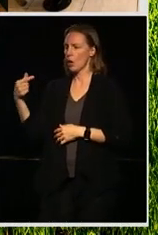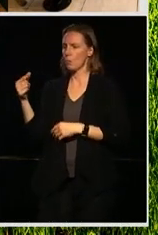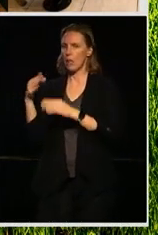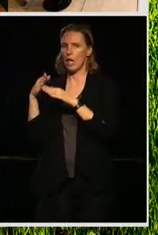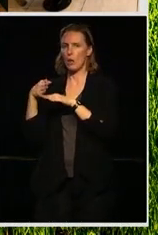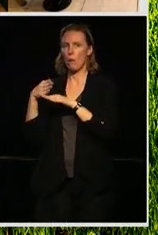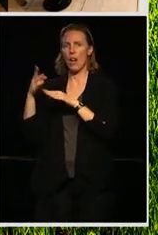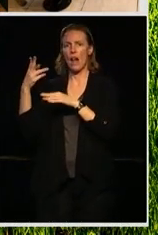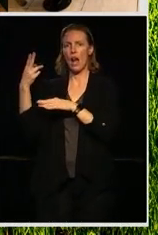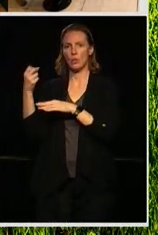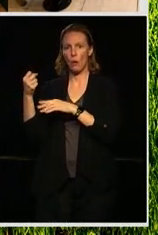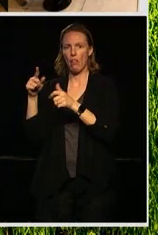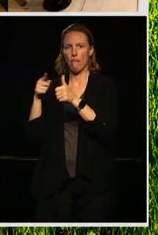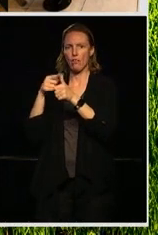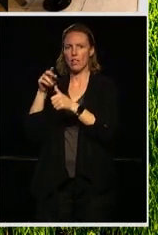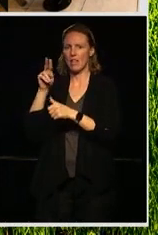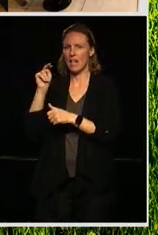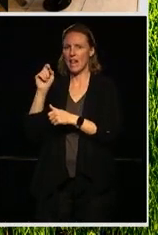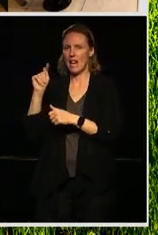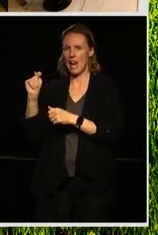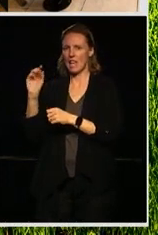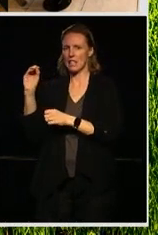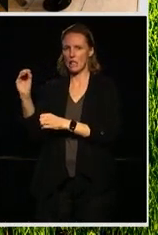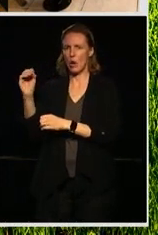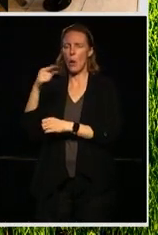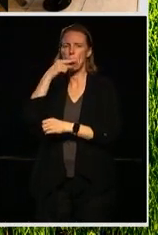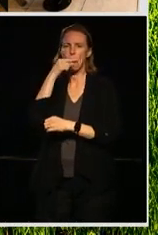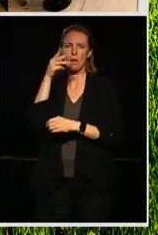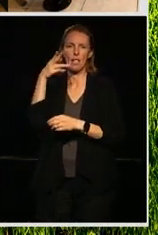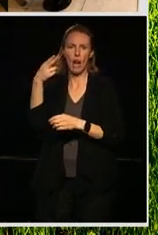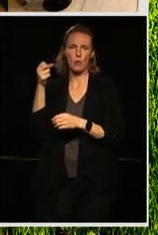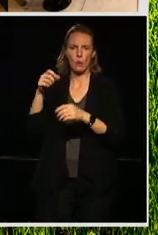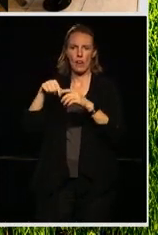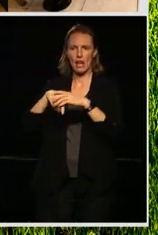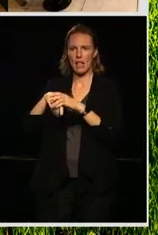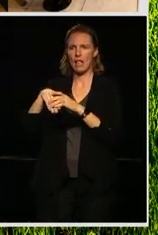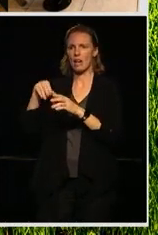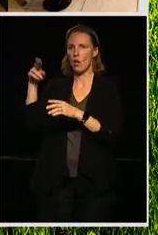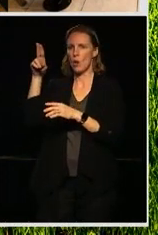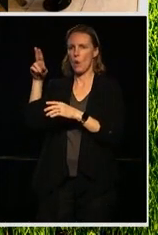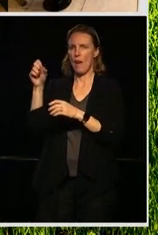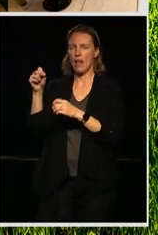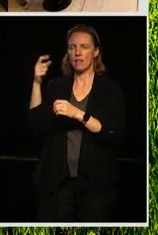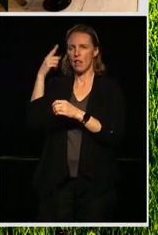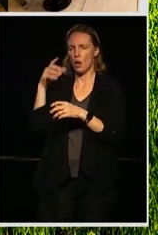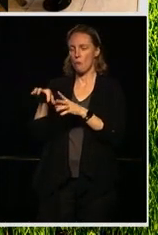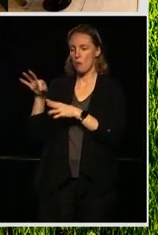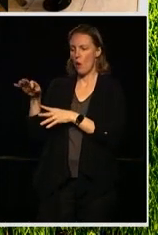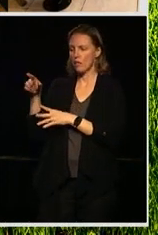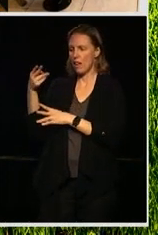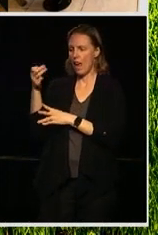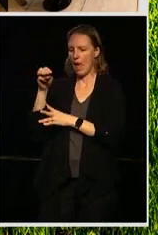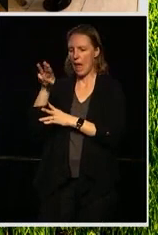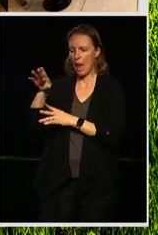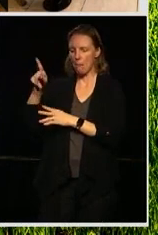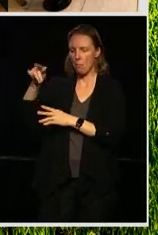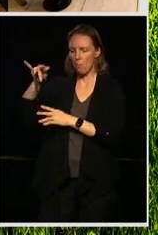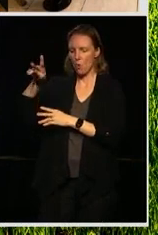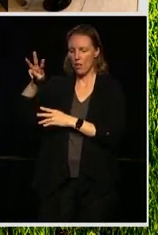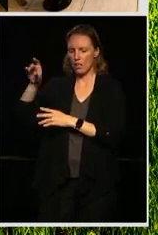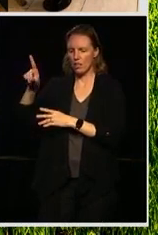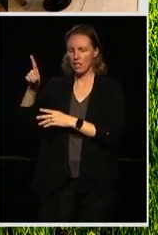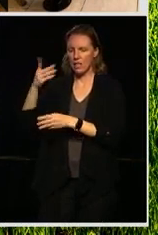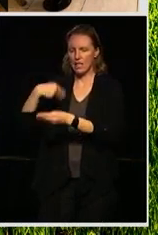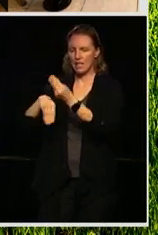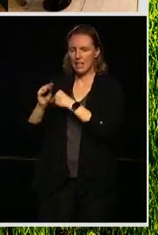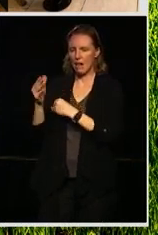Kentucky, the first net zero public school in the United States, chose Hempwood instead of having to rip out the old asbestos tiles